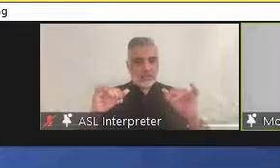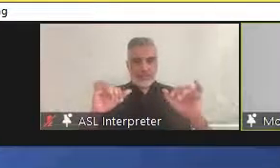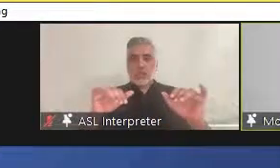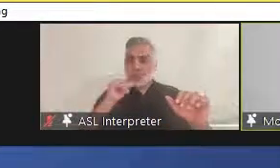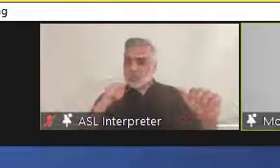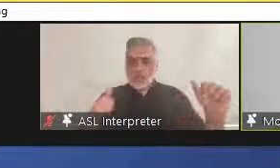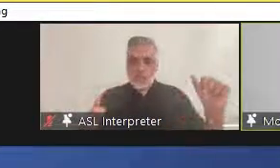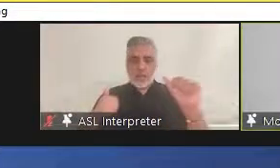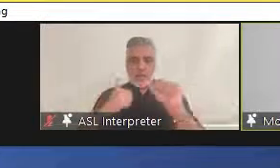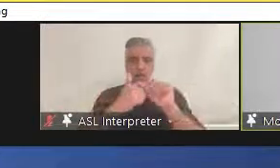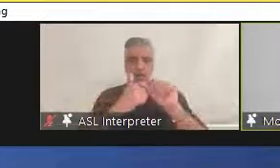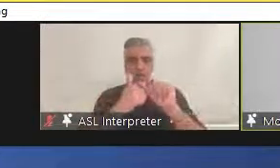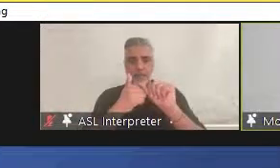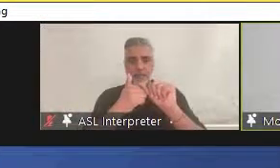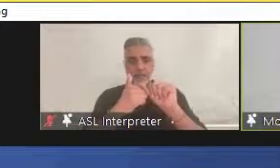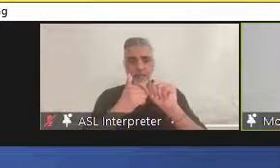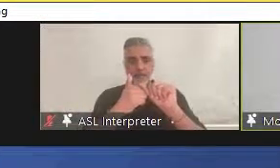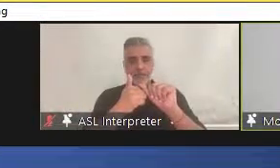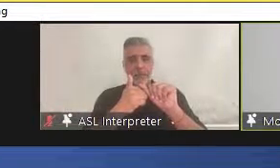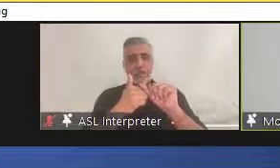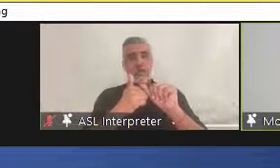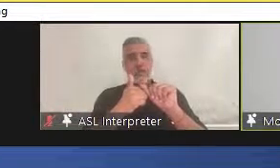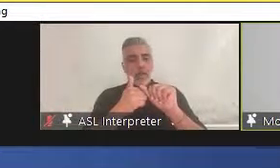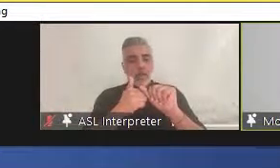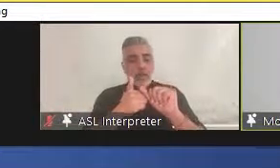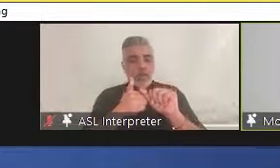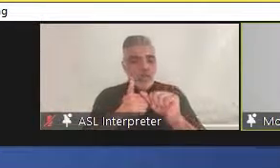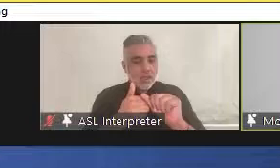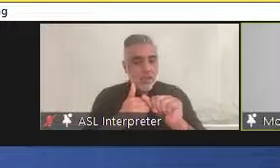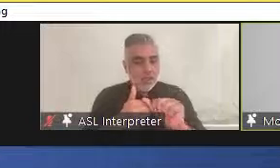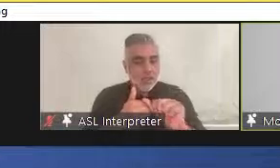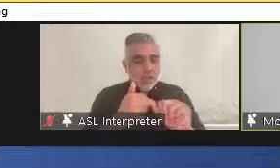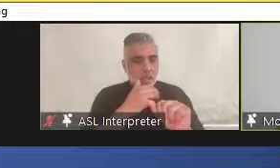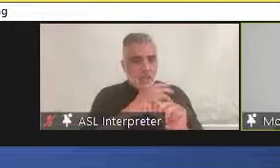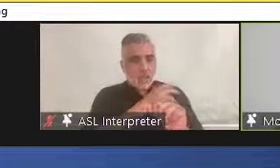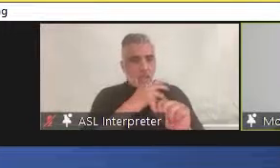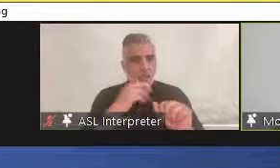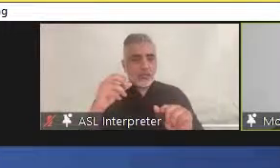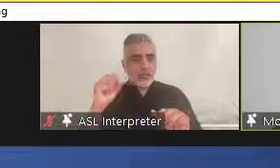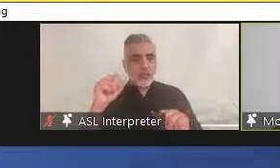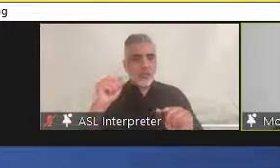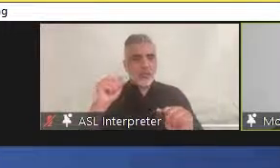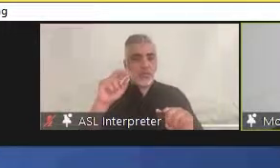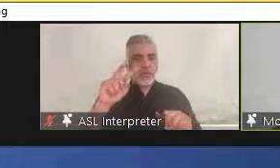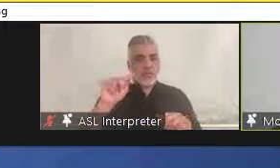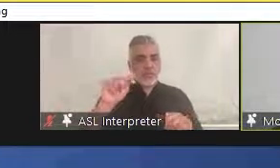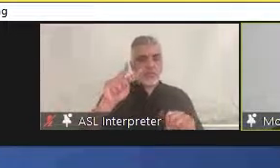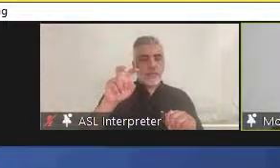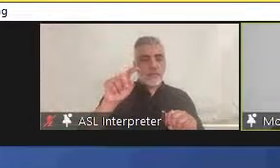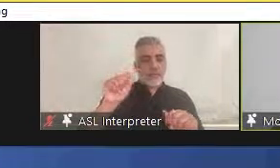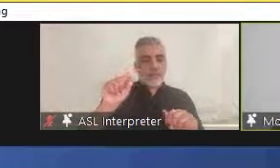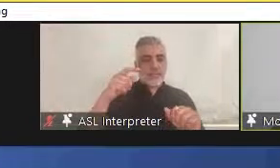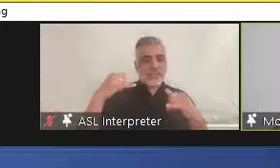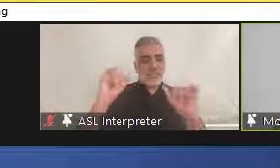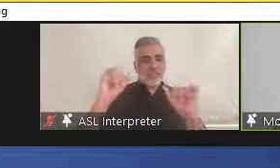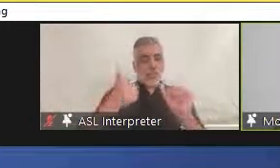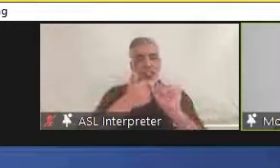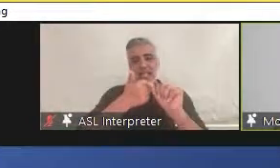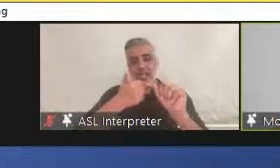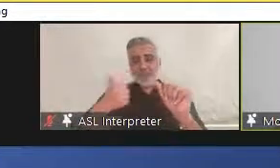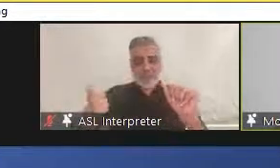level. And the TVET graduate, the social recognition is still lagging